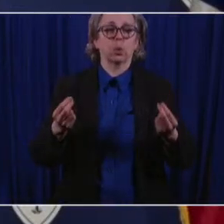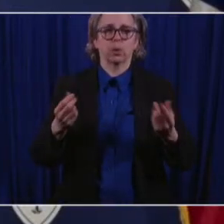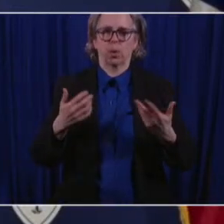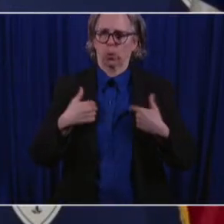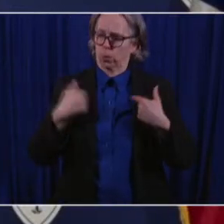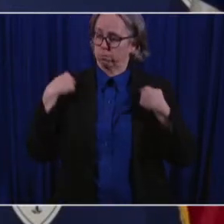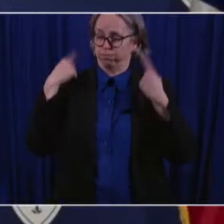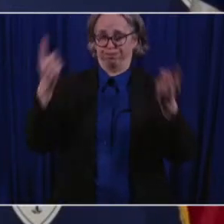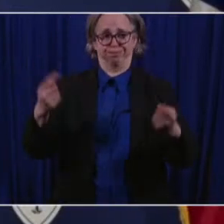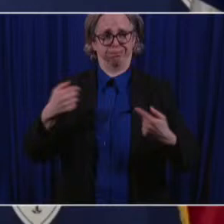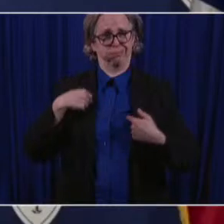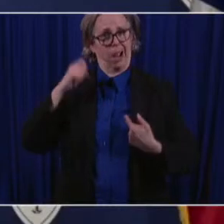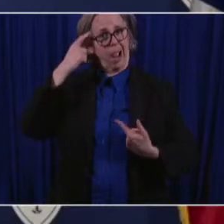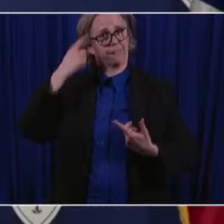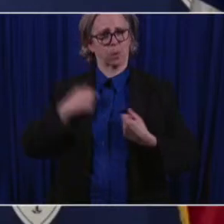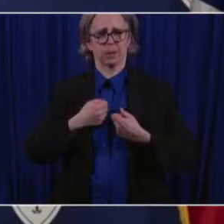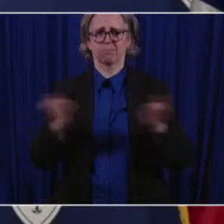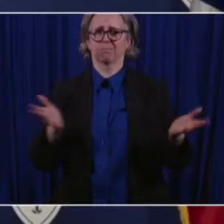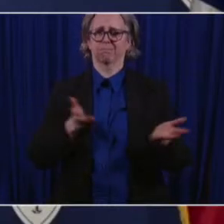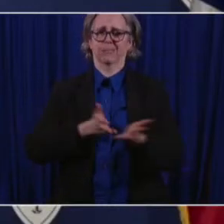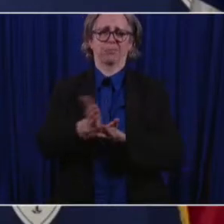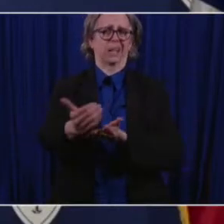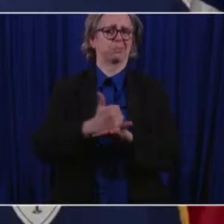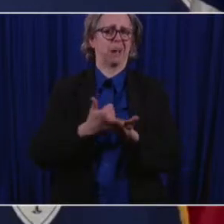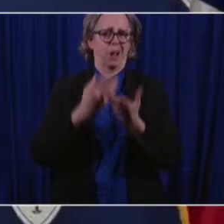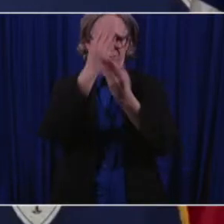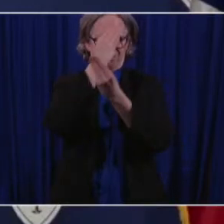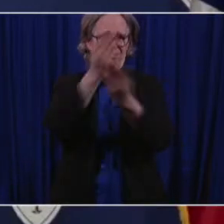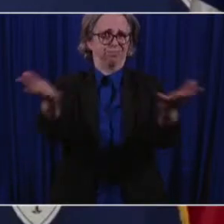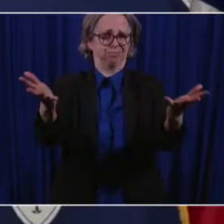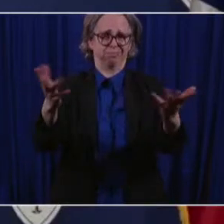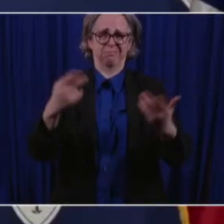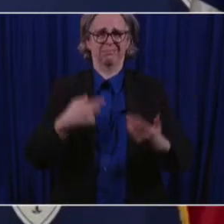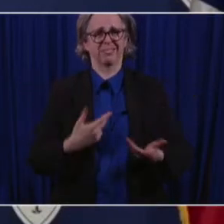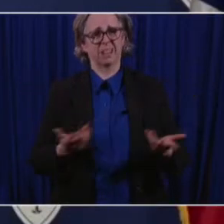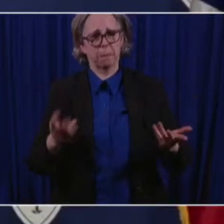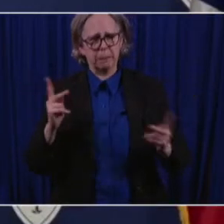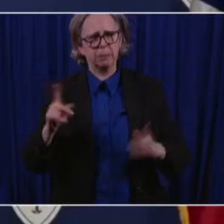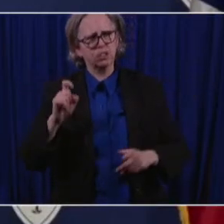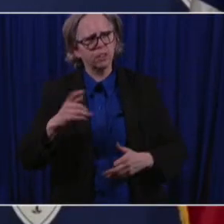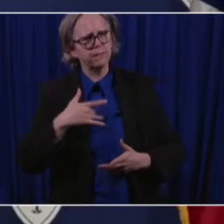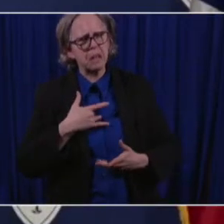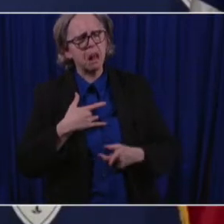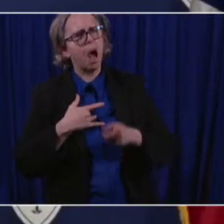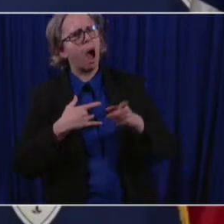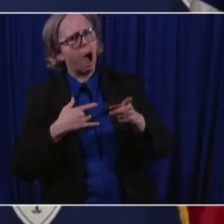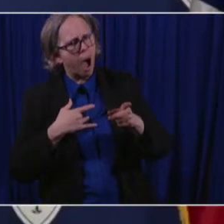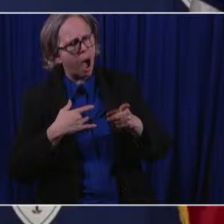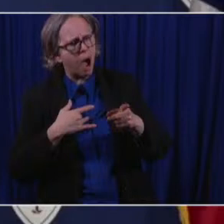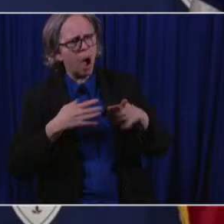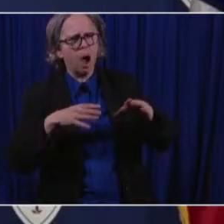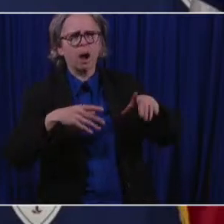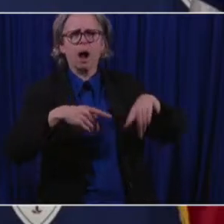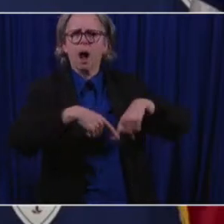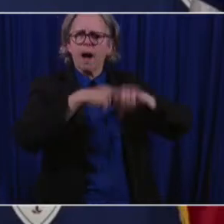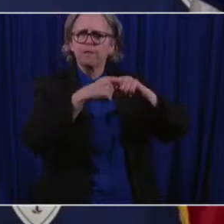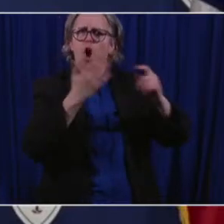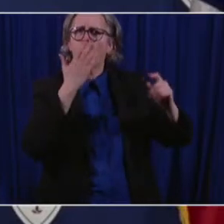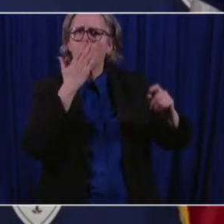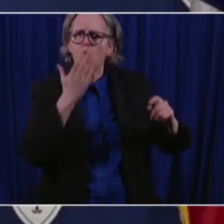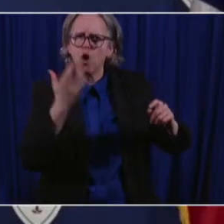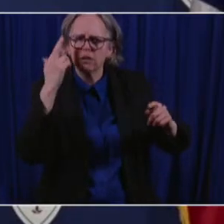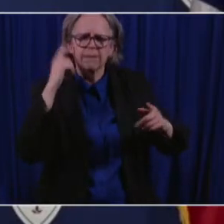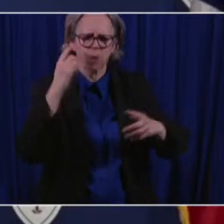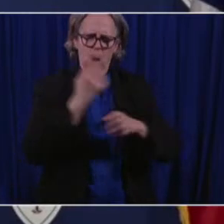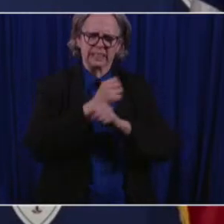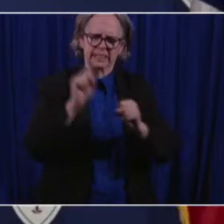people confidence that there is a process in place. And only based upon what I'm reading,